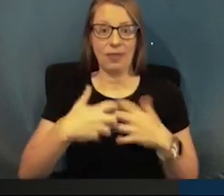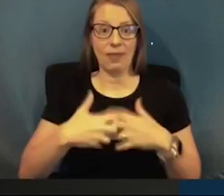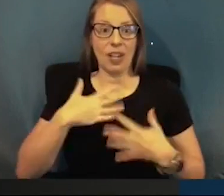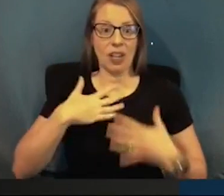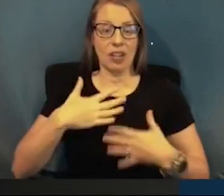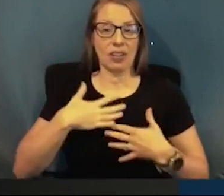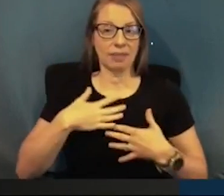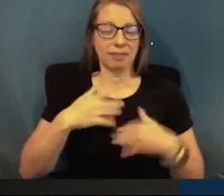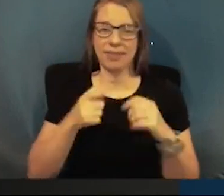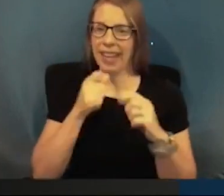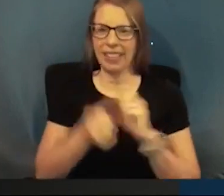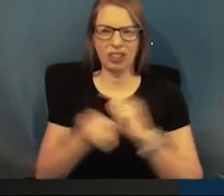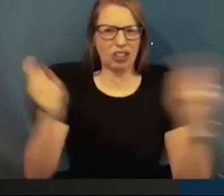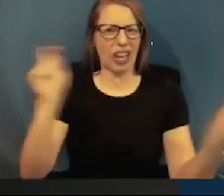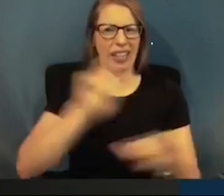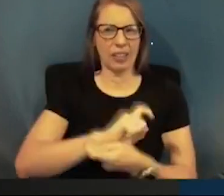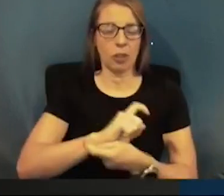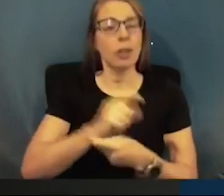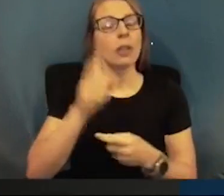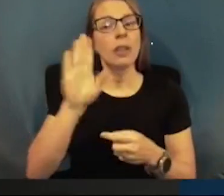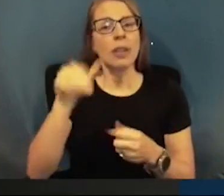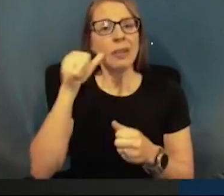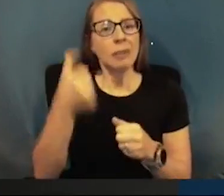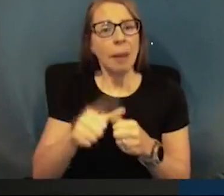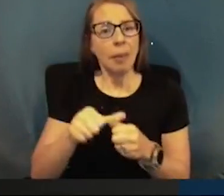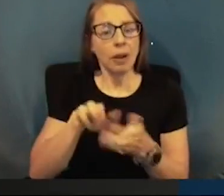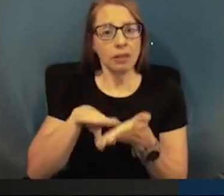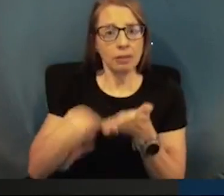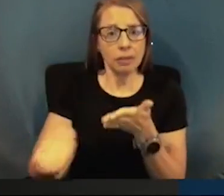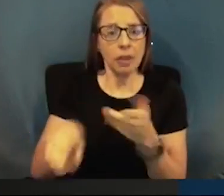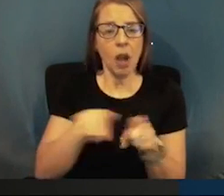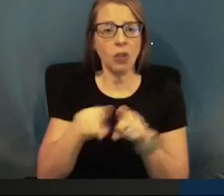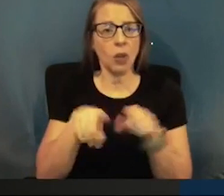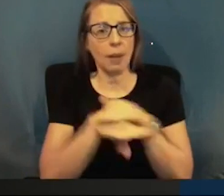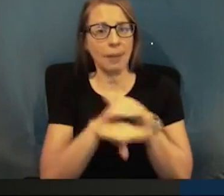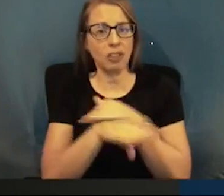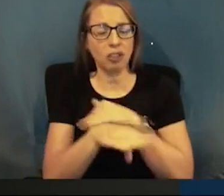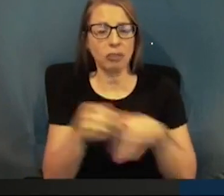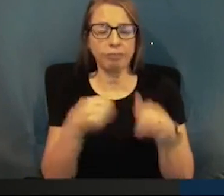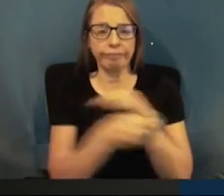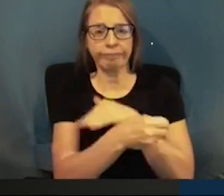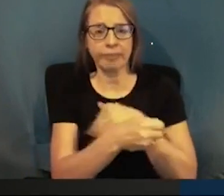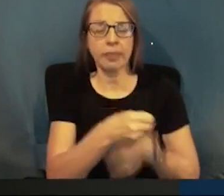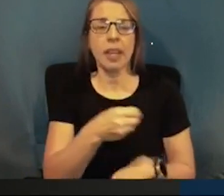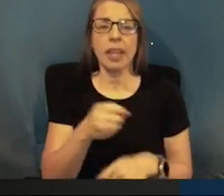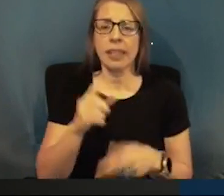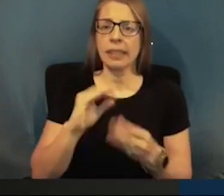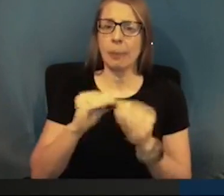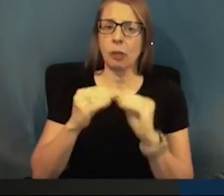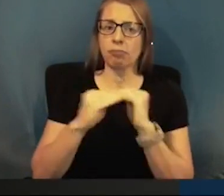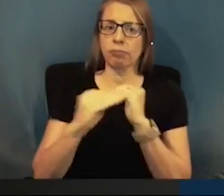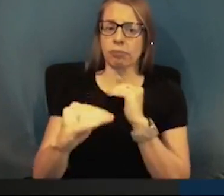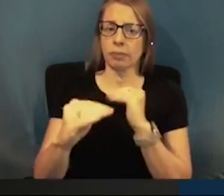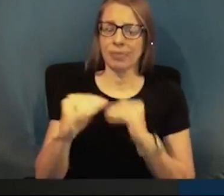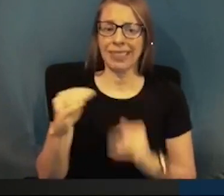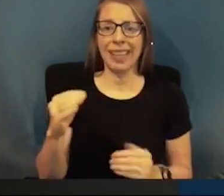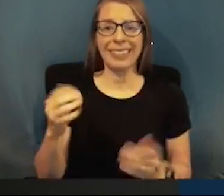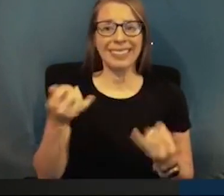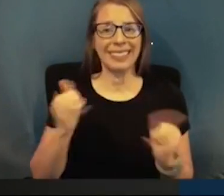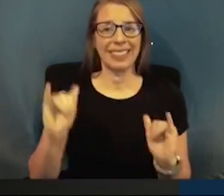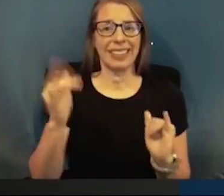remember, we do have discharges and admissions, but that number is holding steady right there. We still have 18